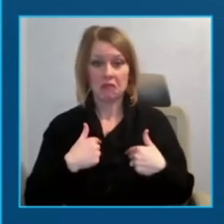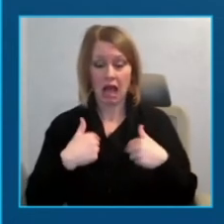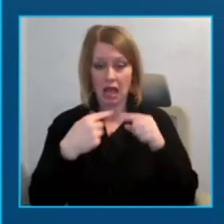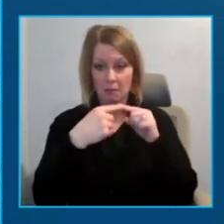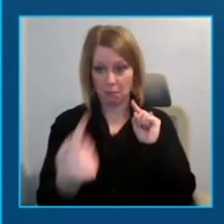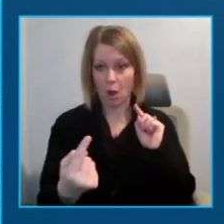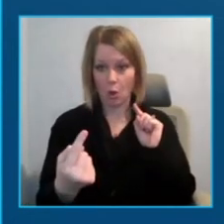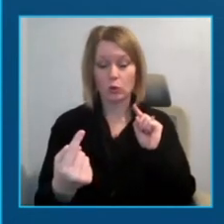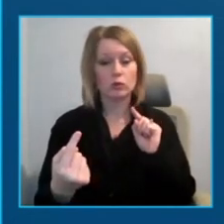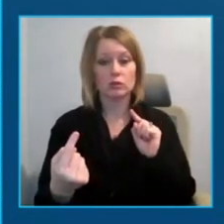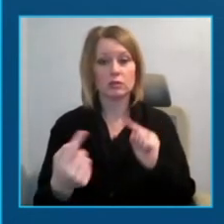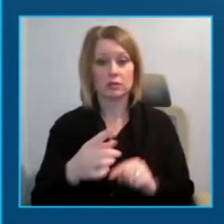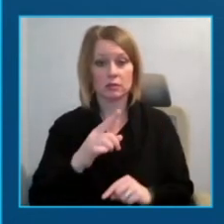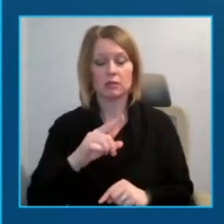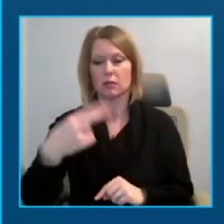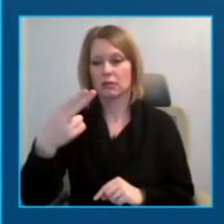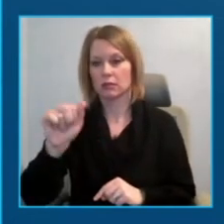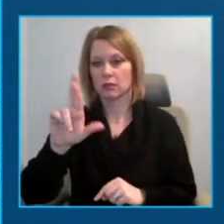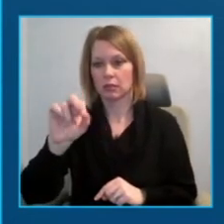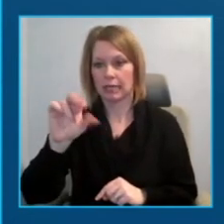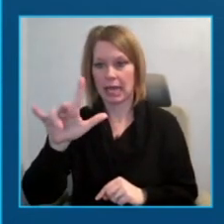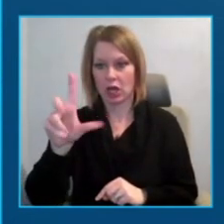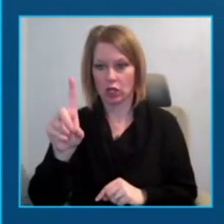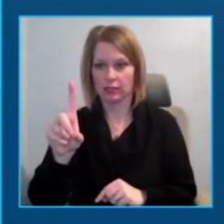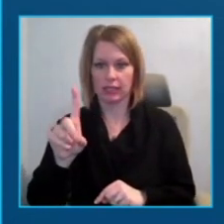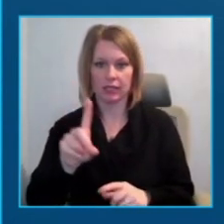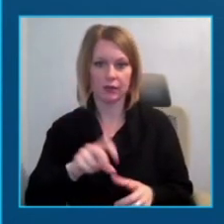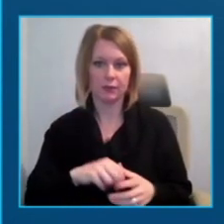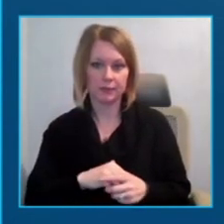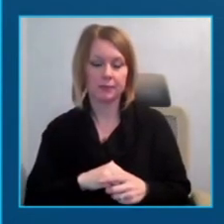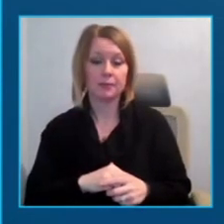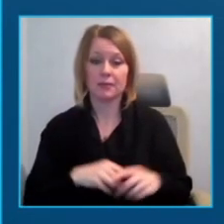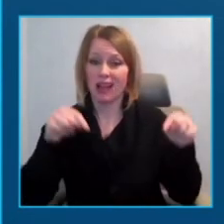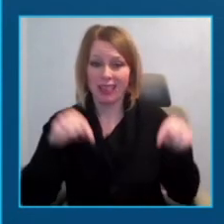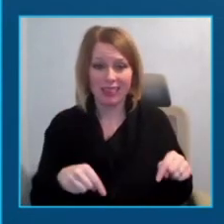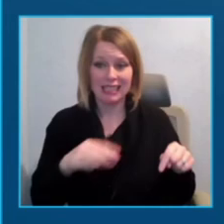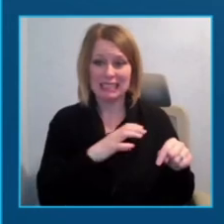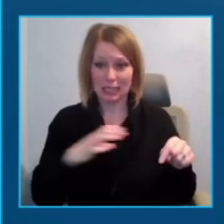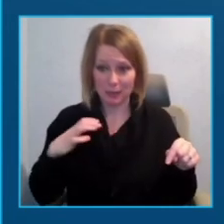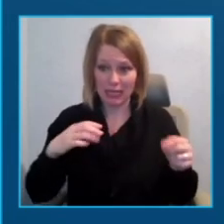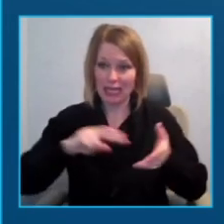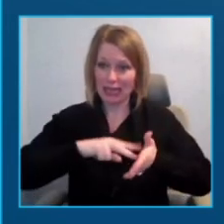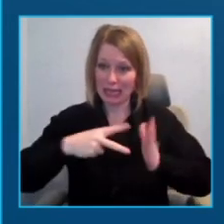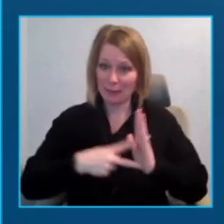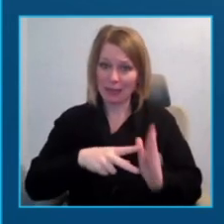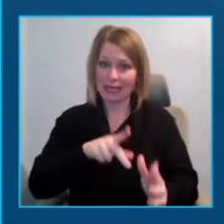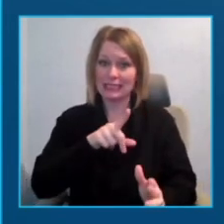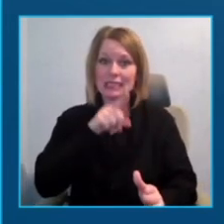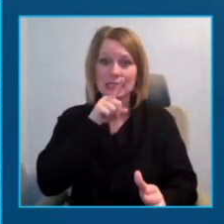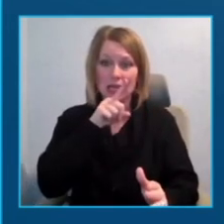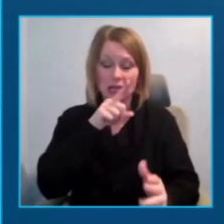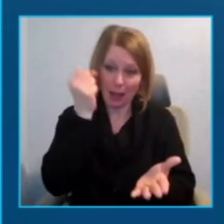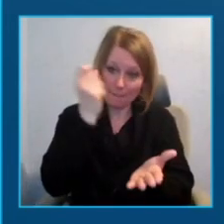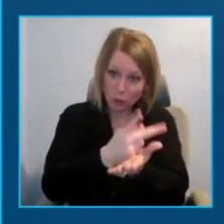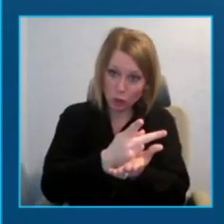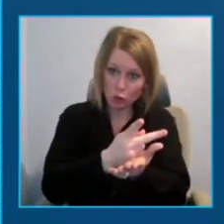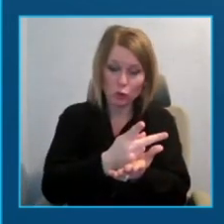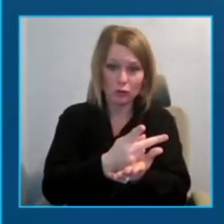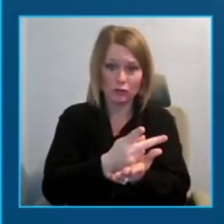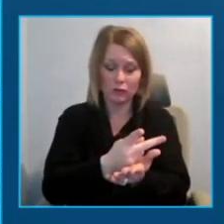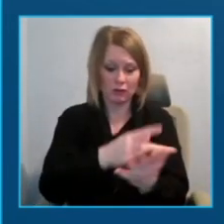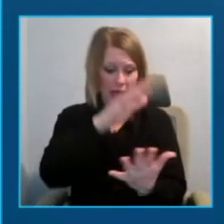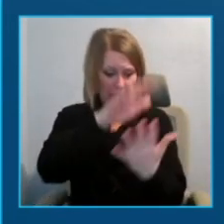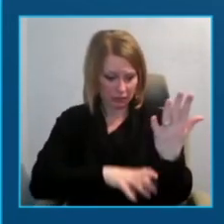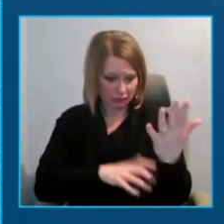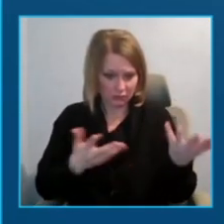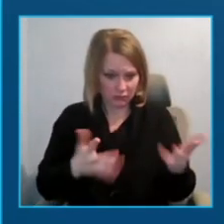the way this reads is this committee is approving the bylaws as submitted. We've had a lot of happy